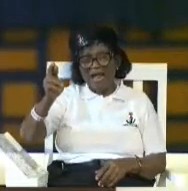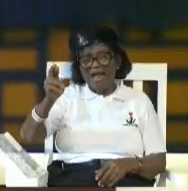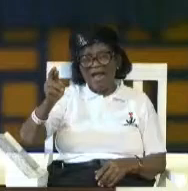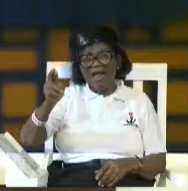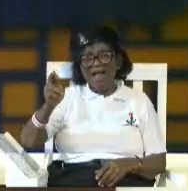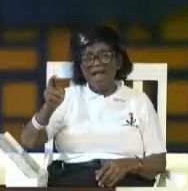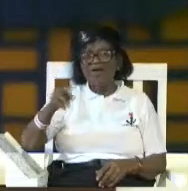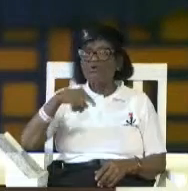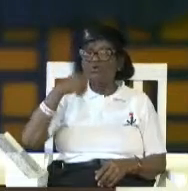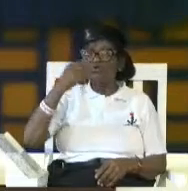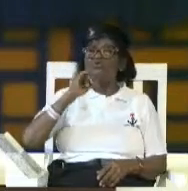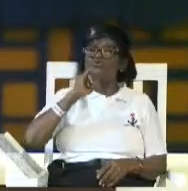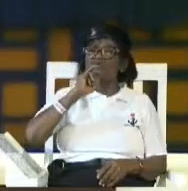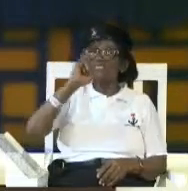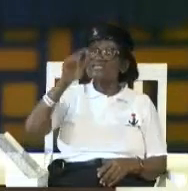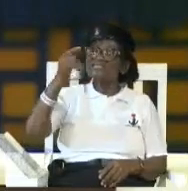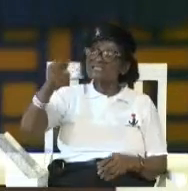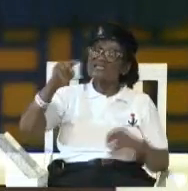who is the fellow?